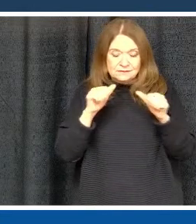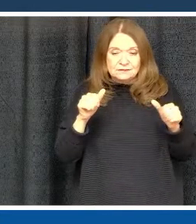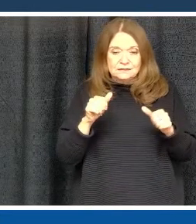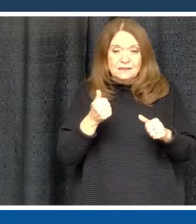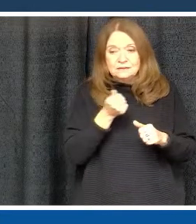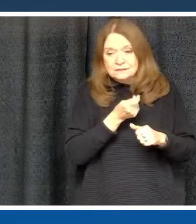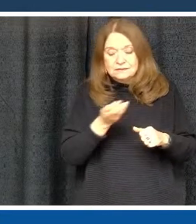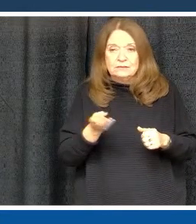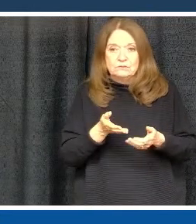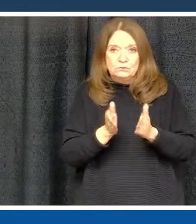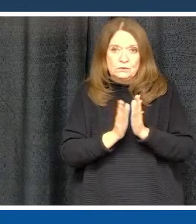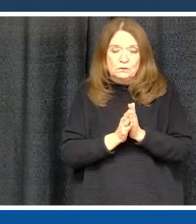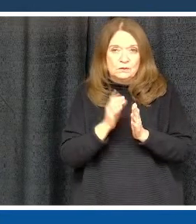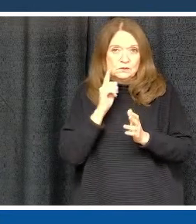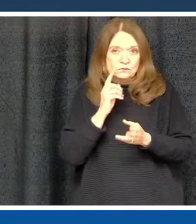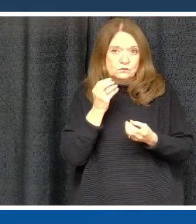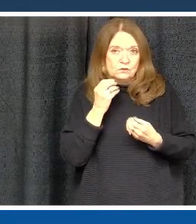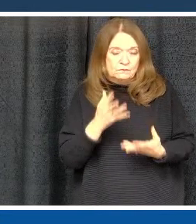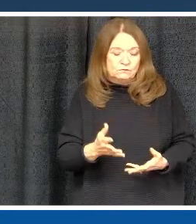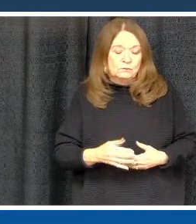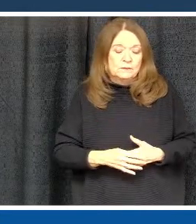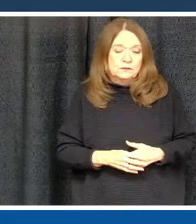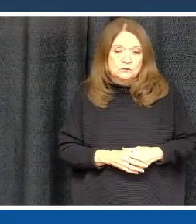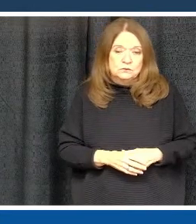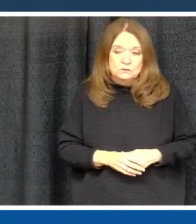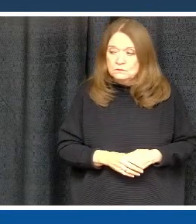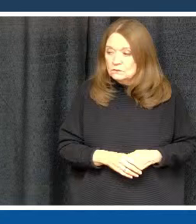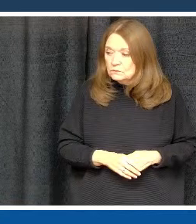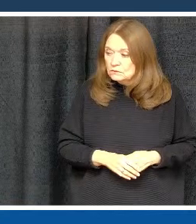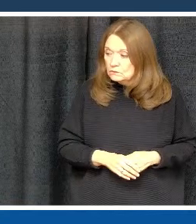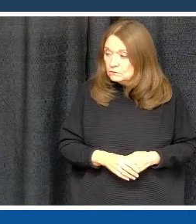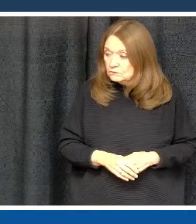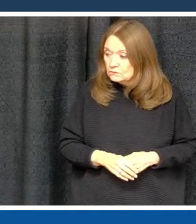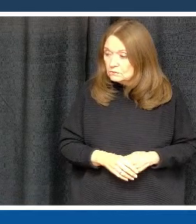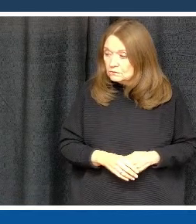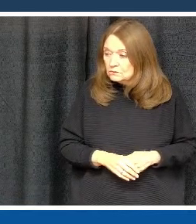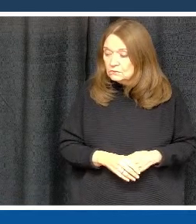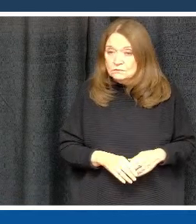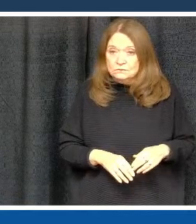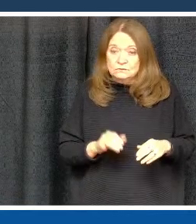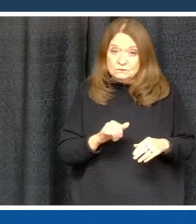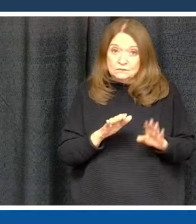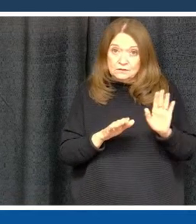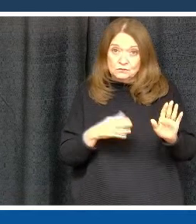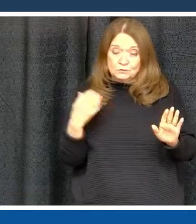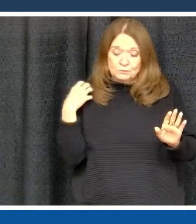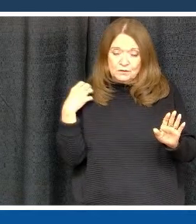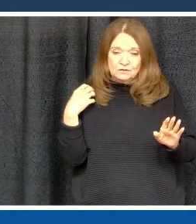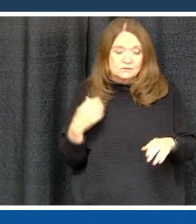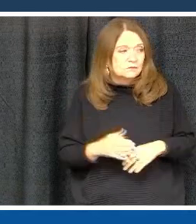requested information. That's your boss. That's a violation of Tennessee's freedom of